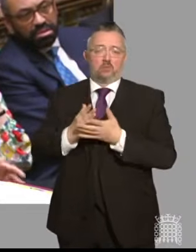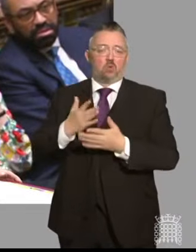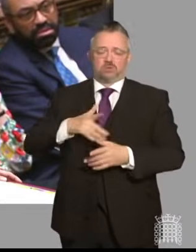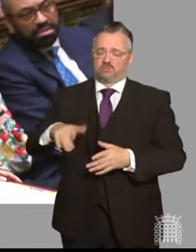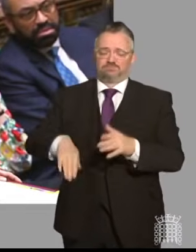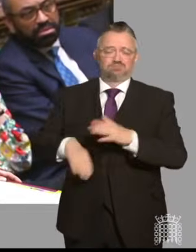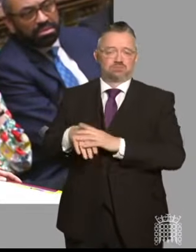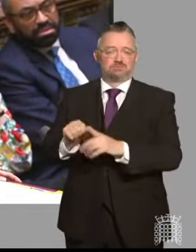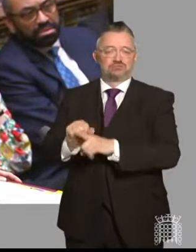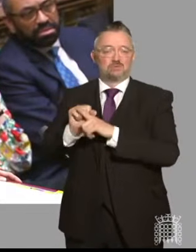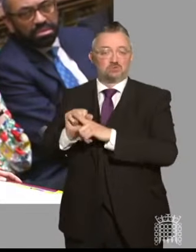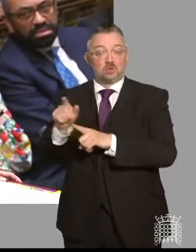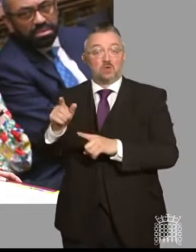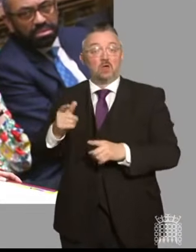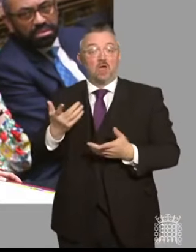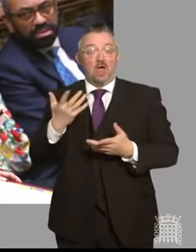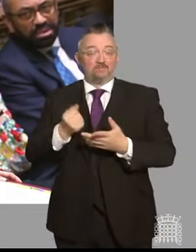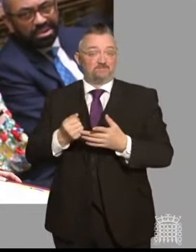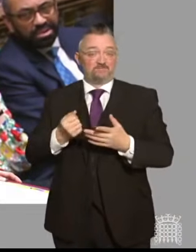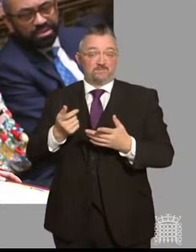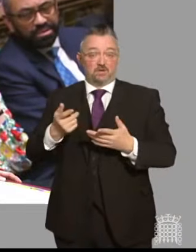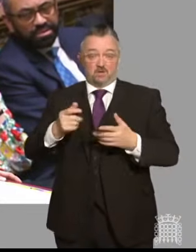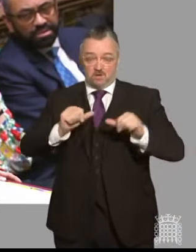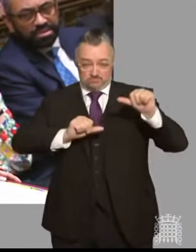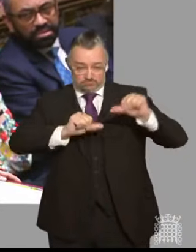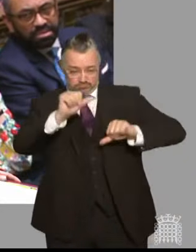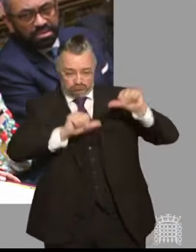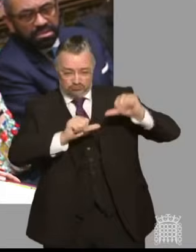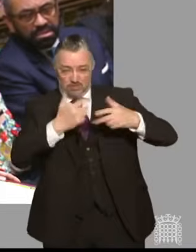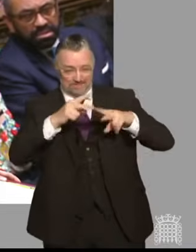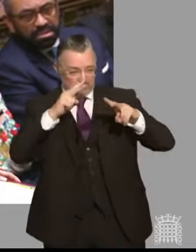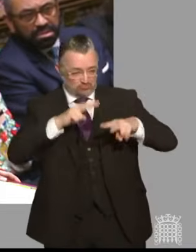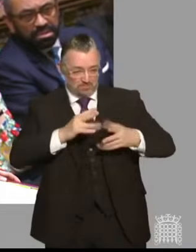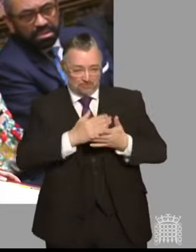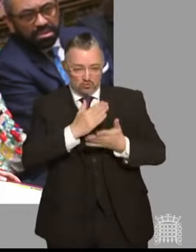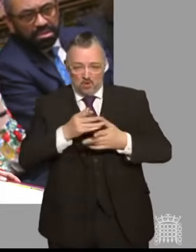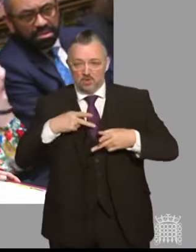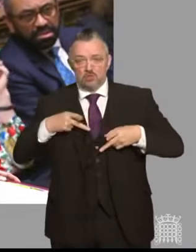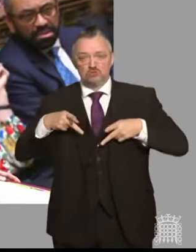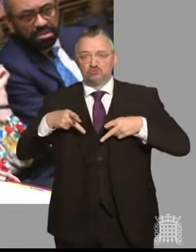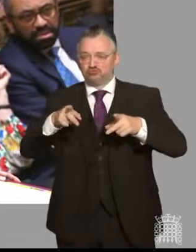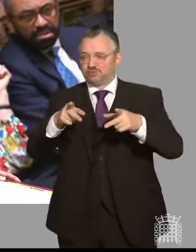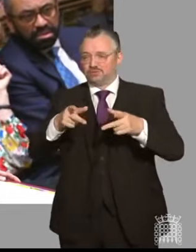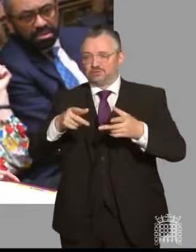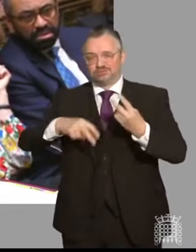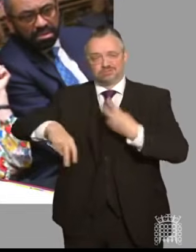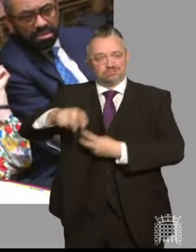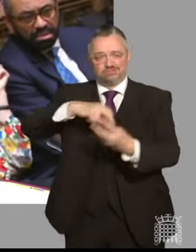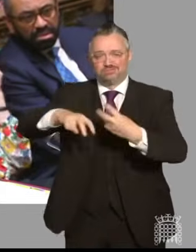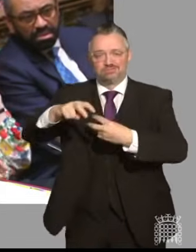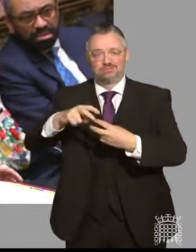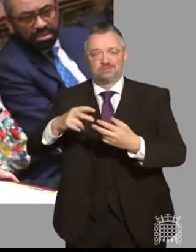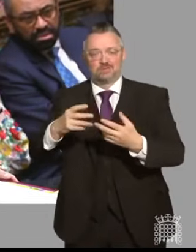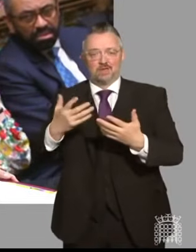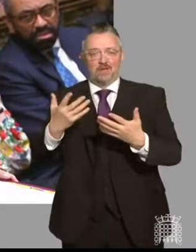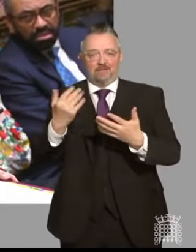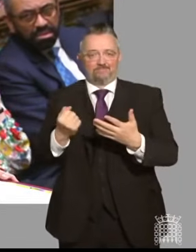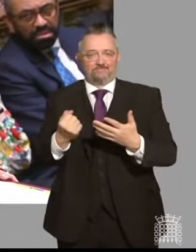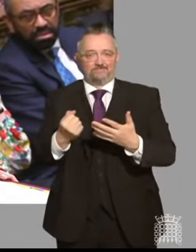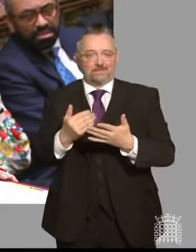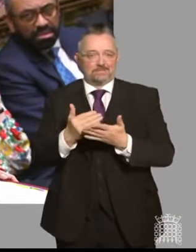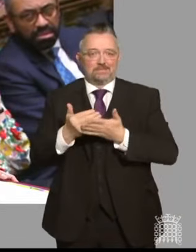improving the safety of our streets, increasing sentences for rapists, but I will make sure that he gets the meeting that he needs with the Home Secretary